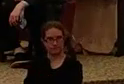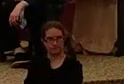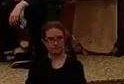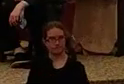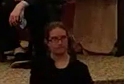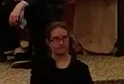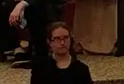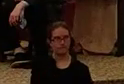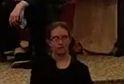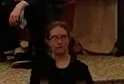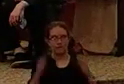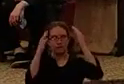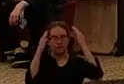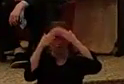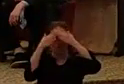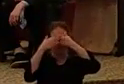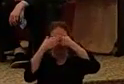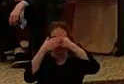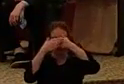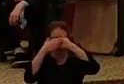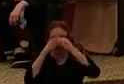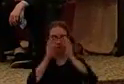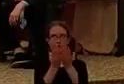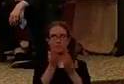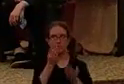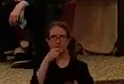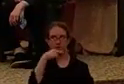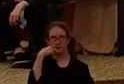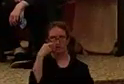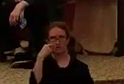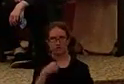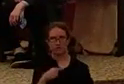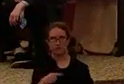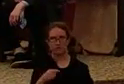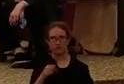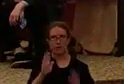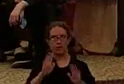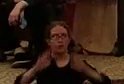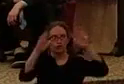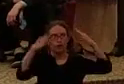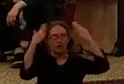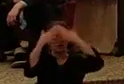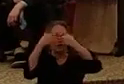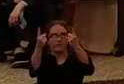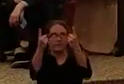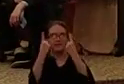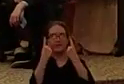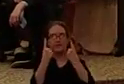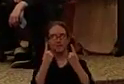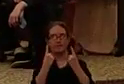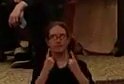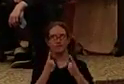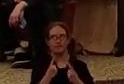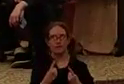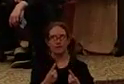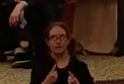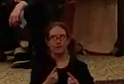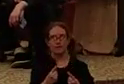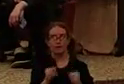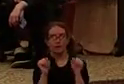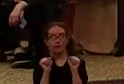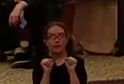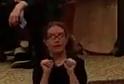And in darkness, the Bible said, a great darkness came. And there was a